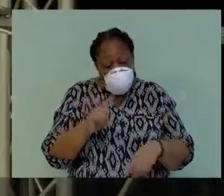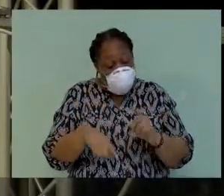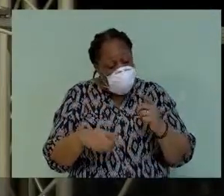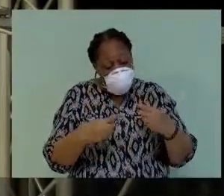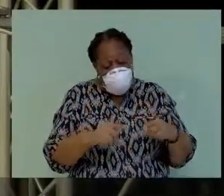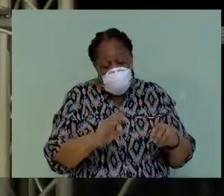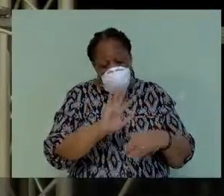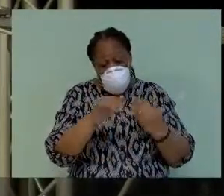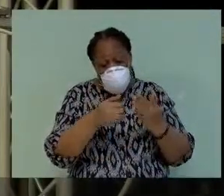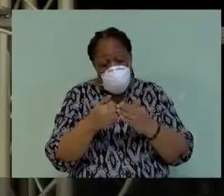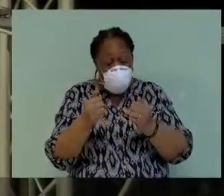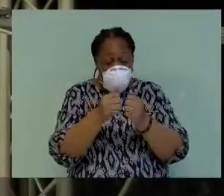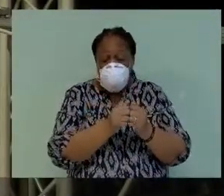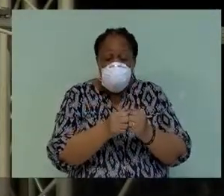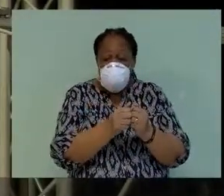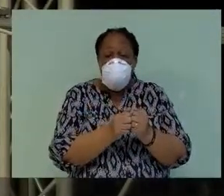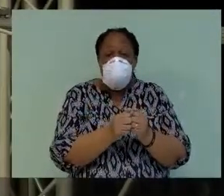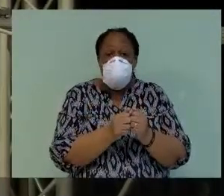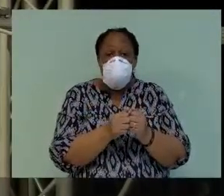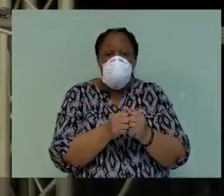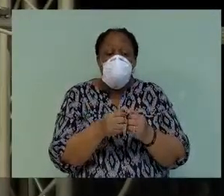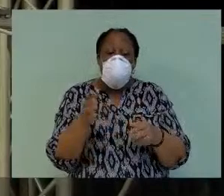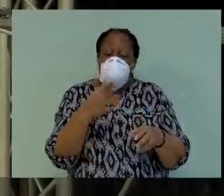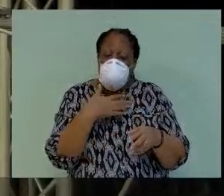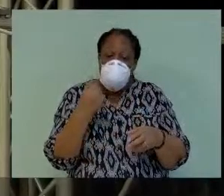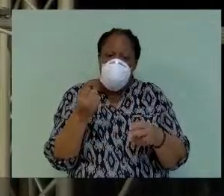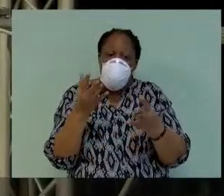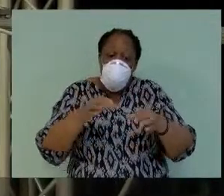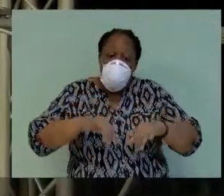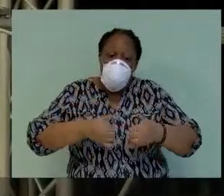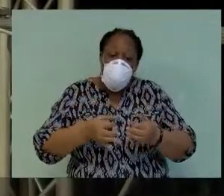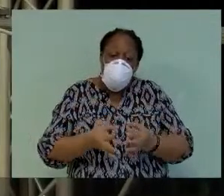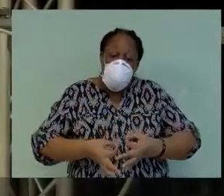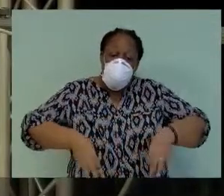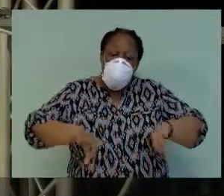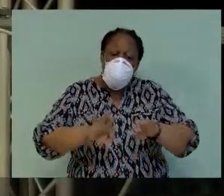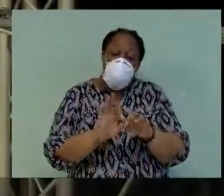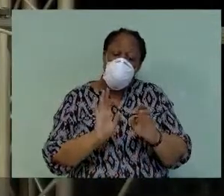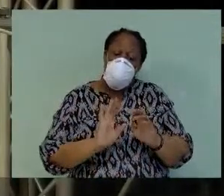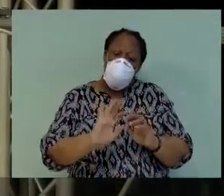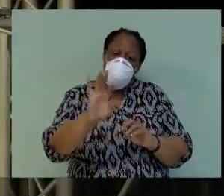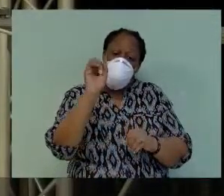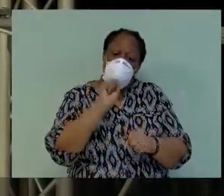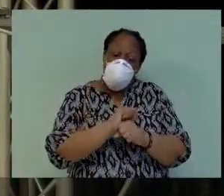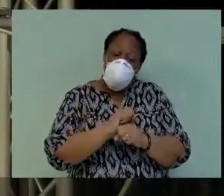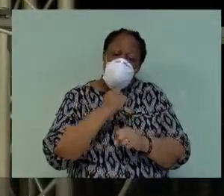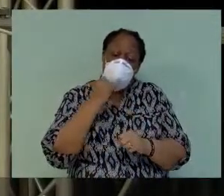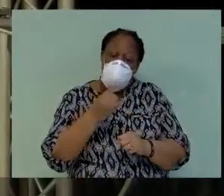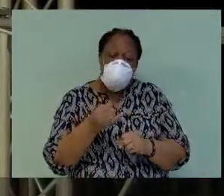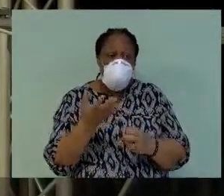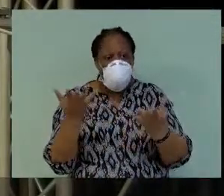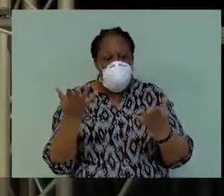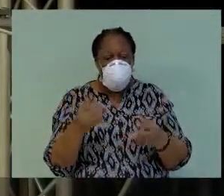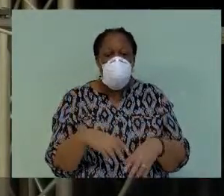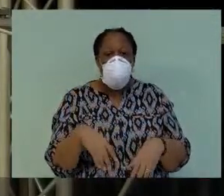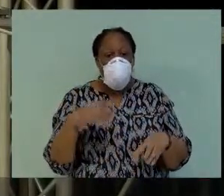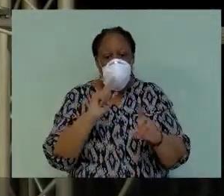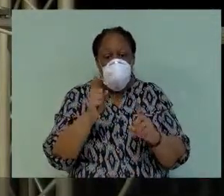importance of what you do. We find, for instance, that the Treasury may close at 1 o'clock to the general